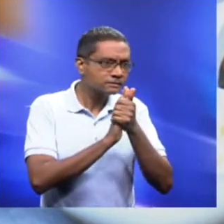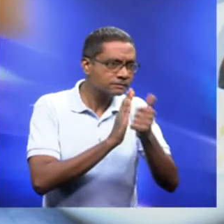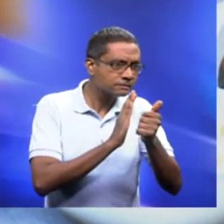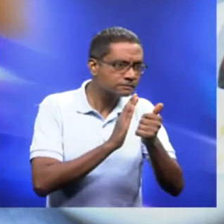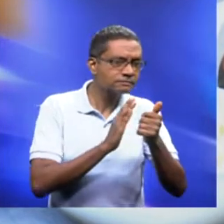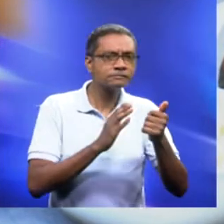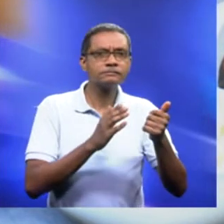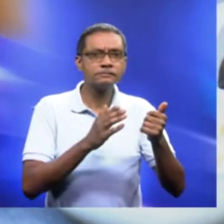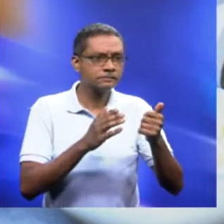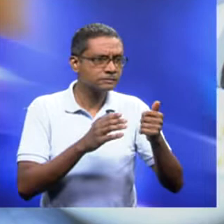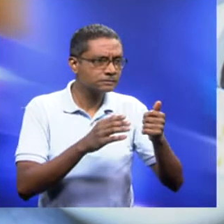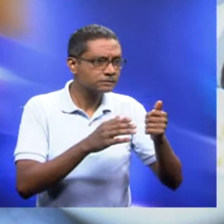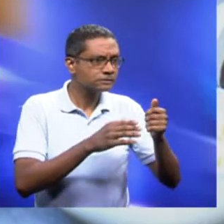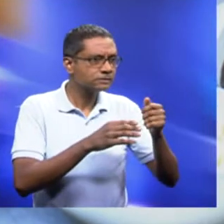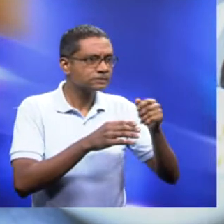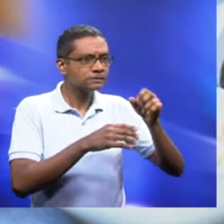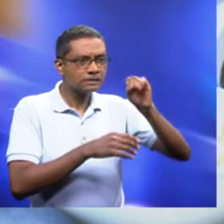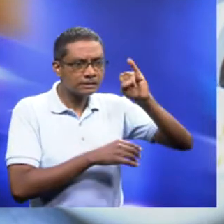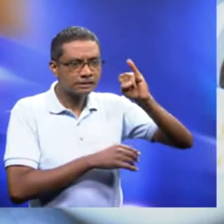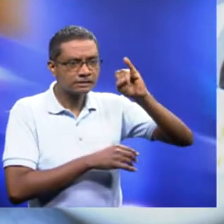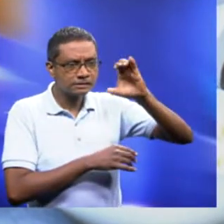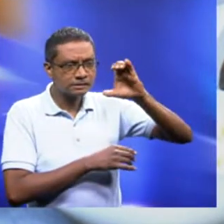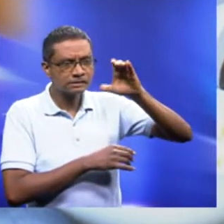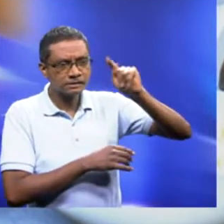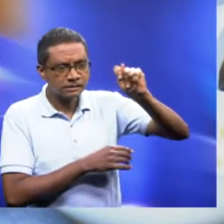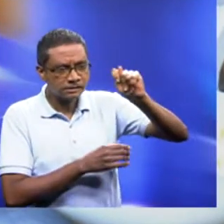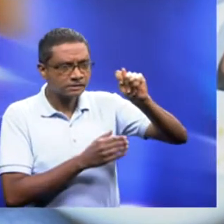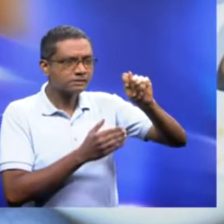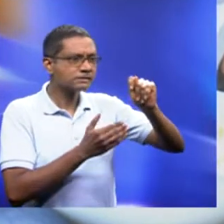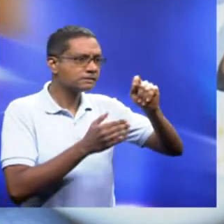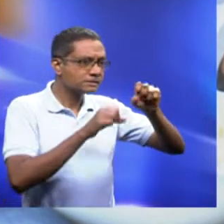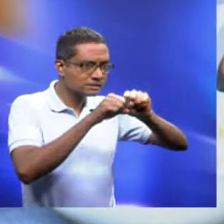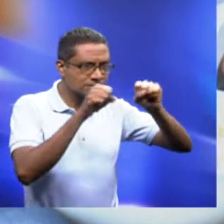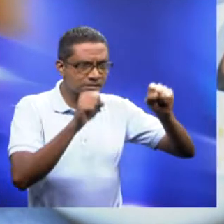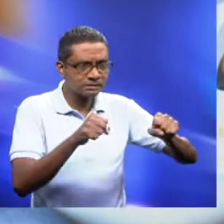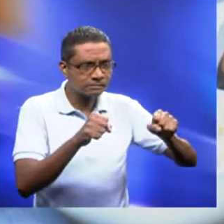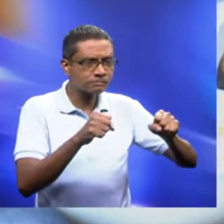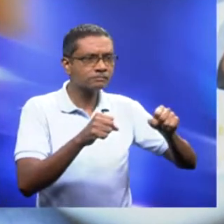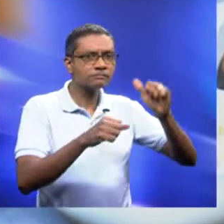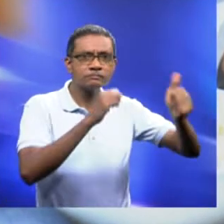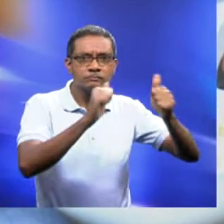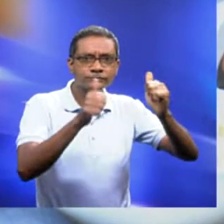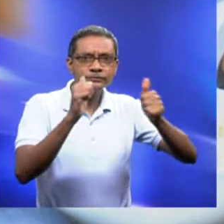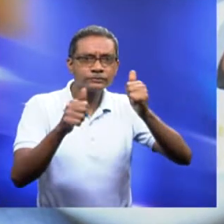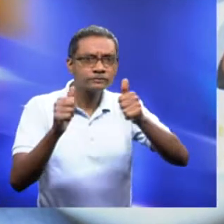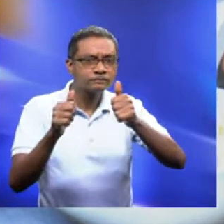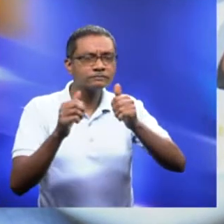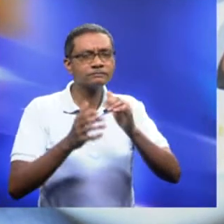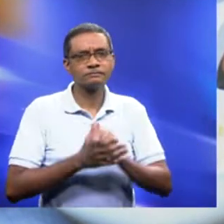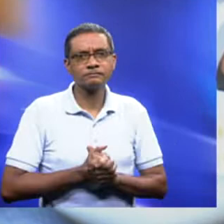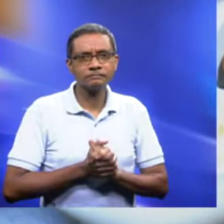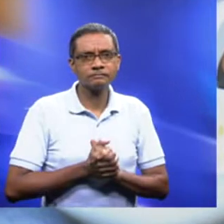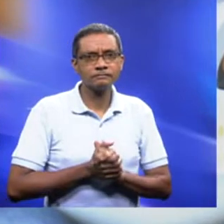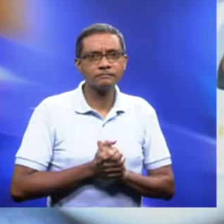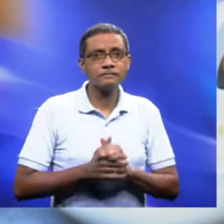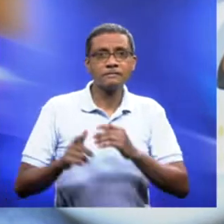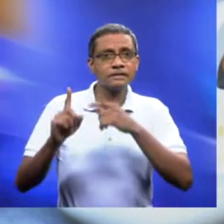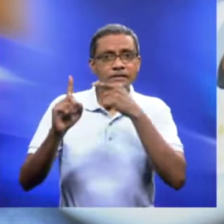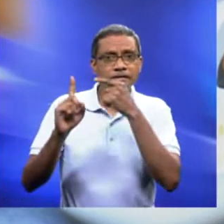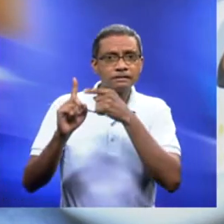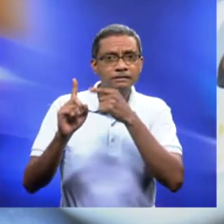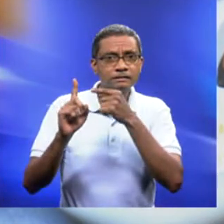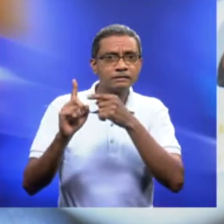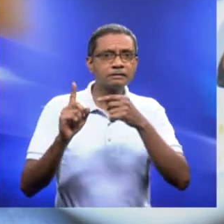of enterprise ICT system covering the ICT gamut throughout his distinguished career. He is a certified